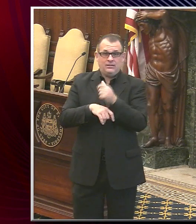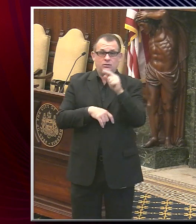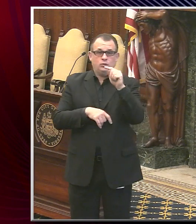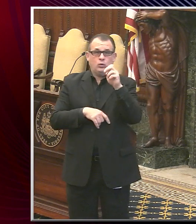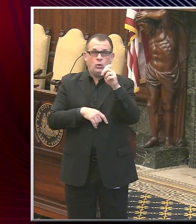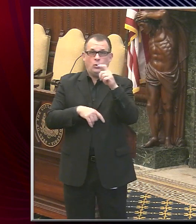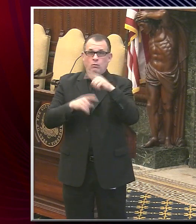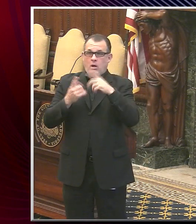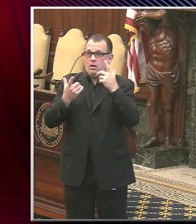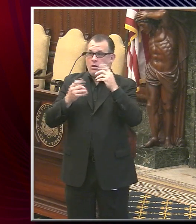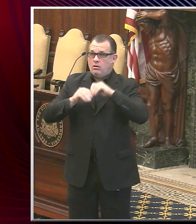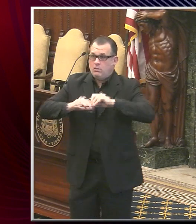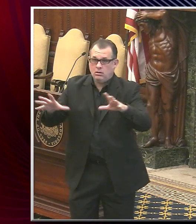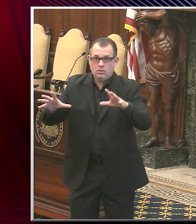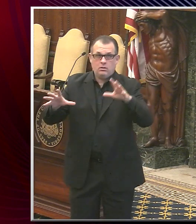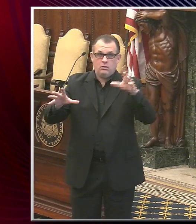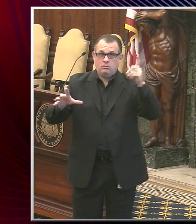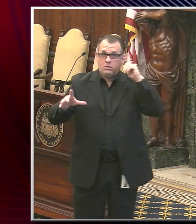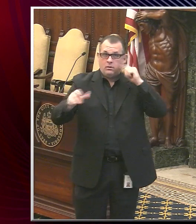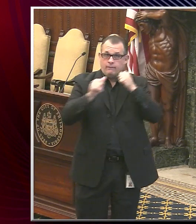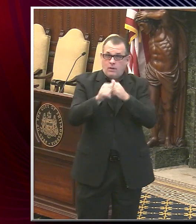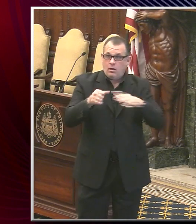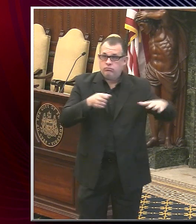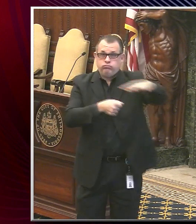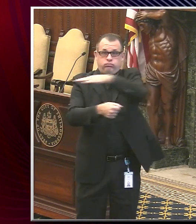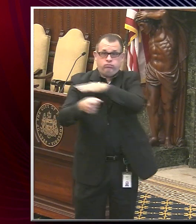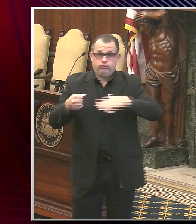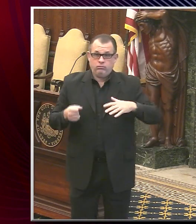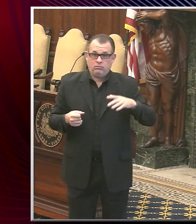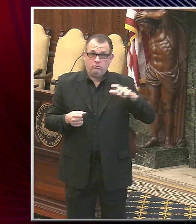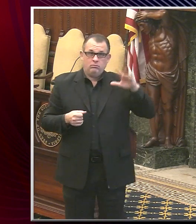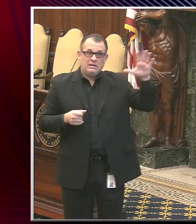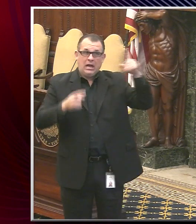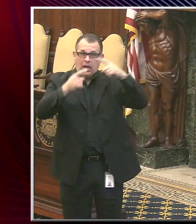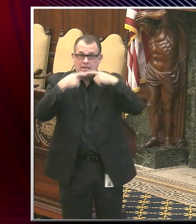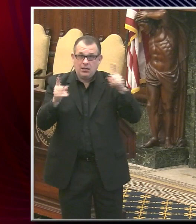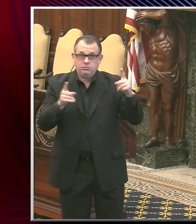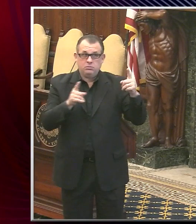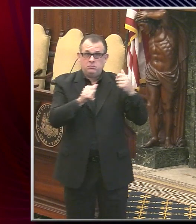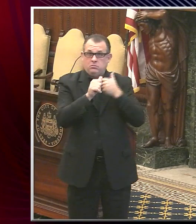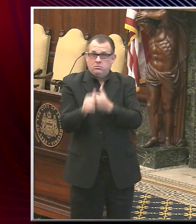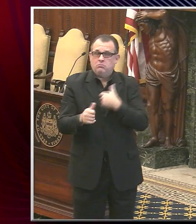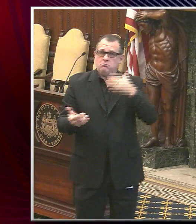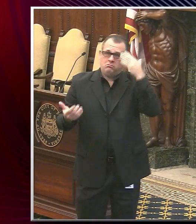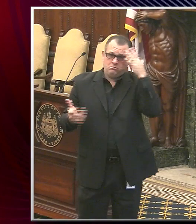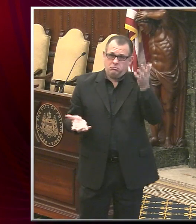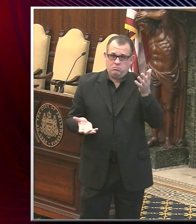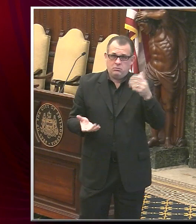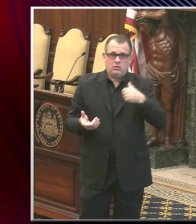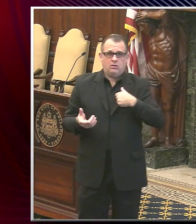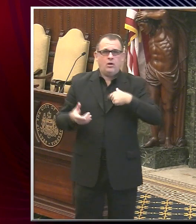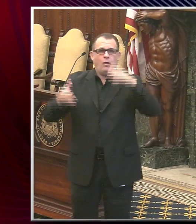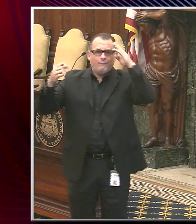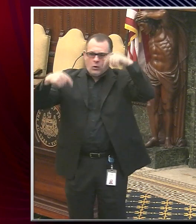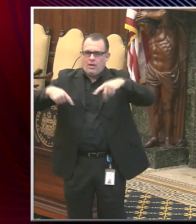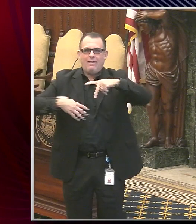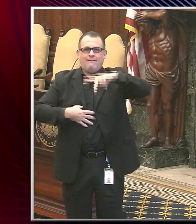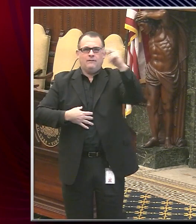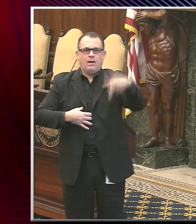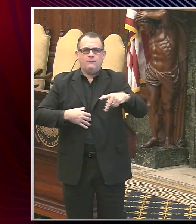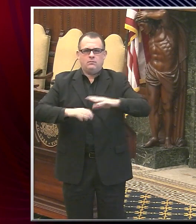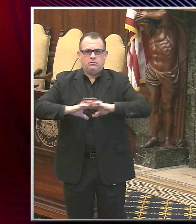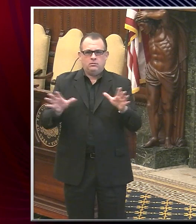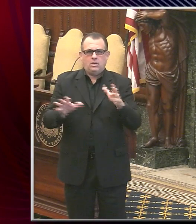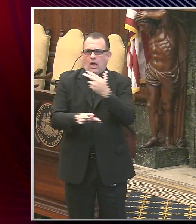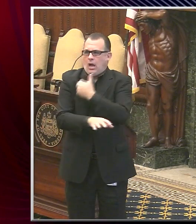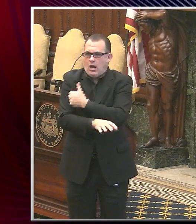across Pennsylvania? We don't know what those changes are going to be, and basically we're just trying to respond to the case outbreak, the hospitalizations,